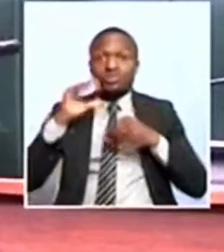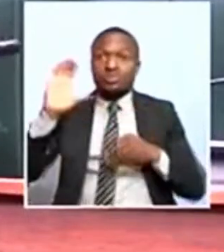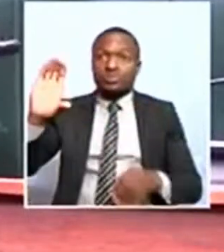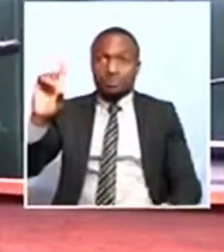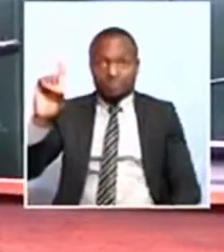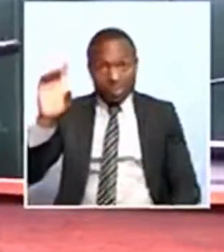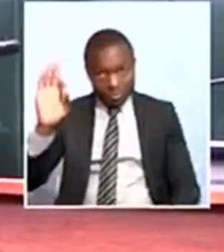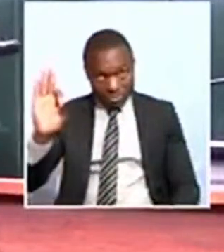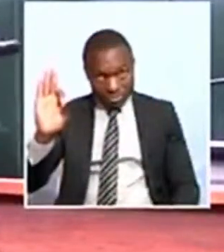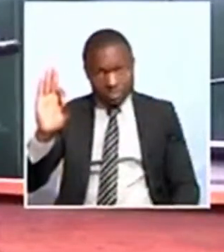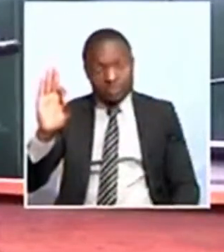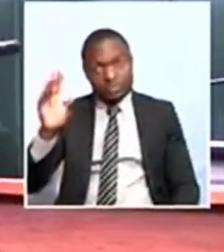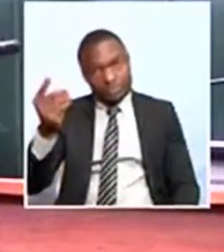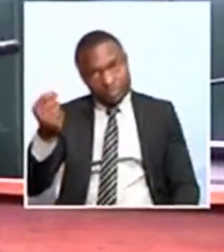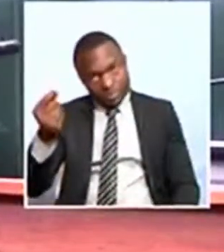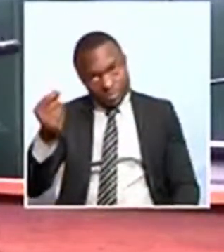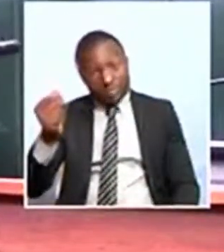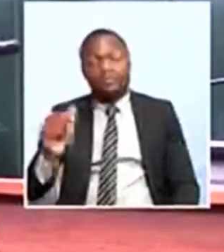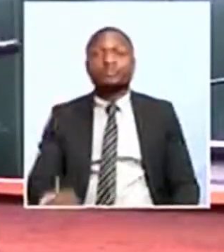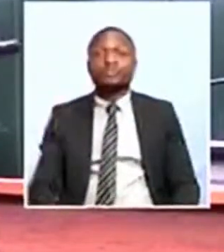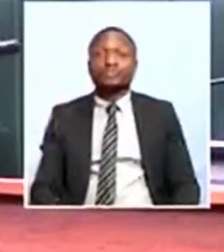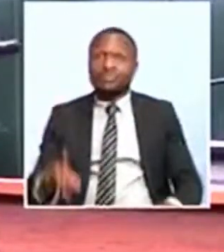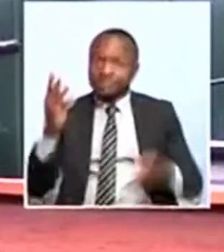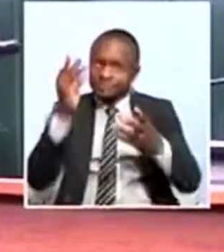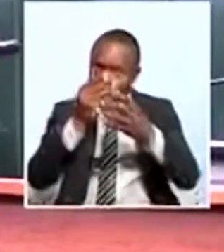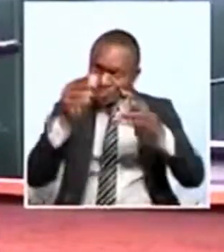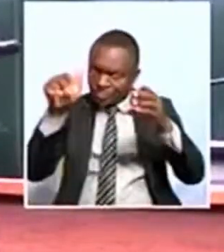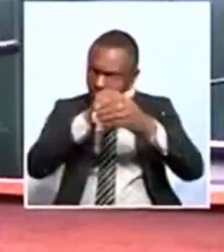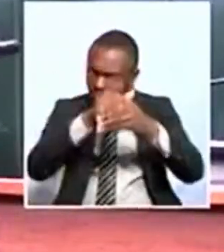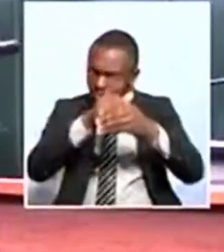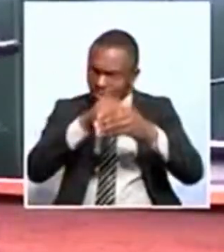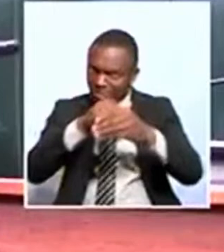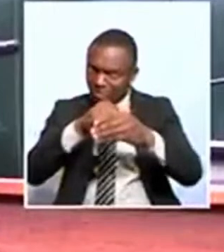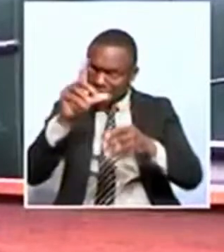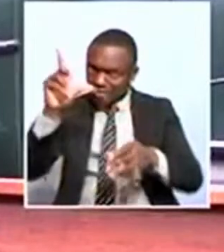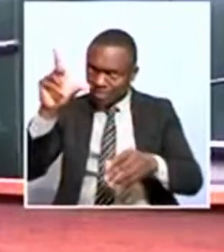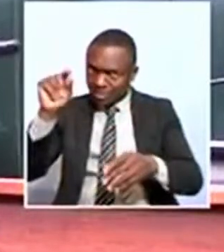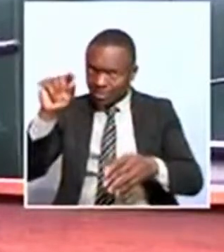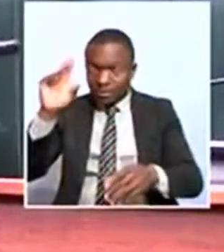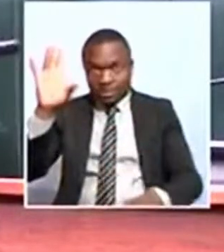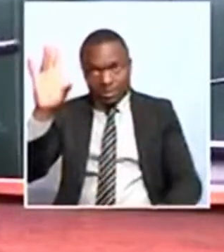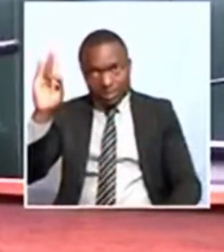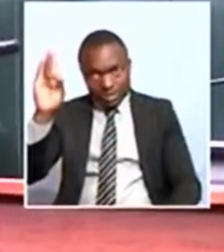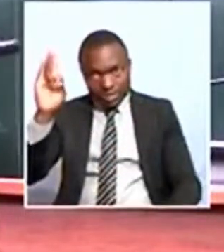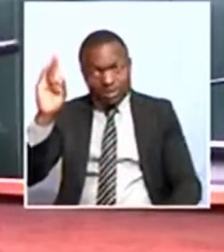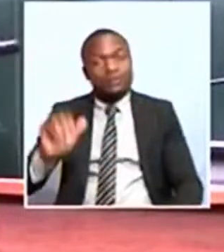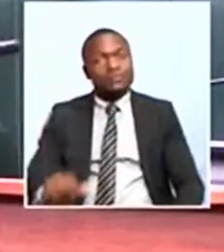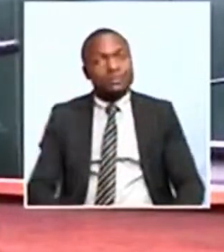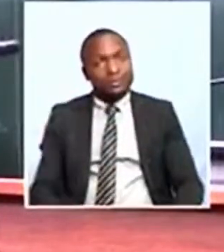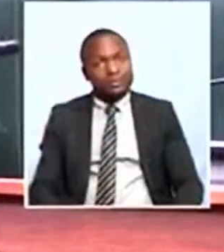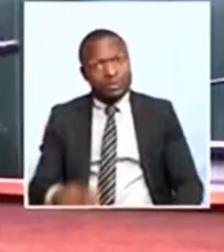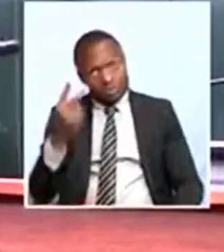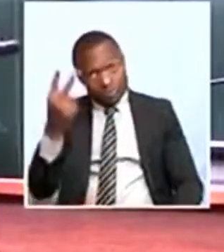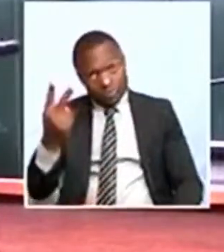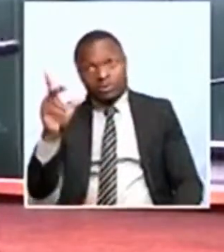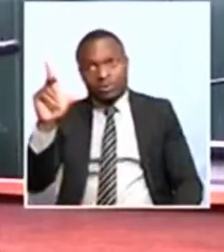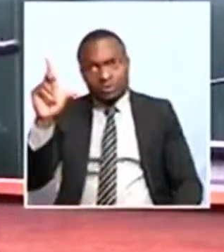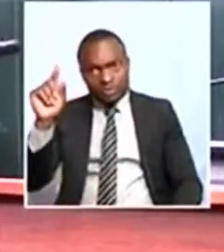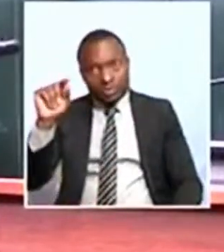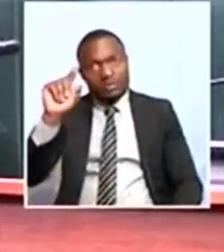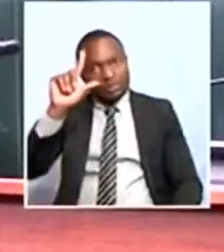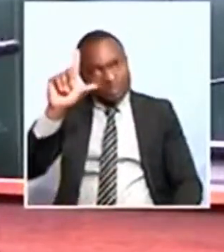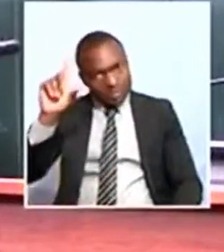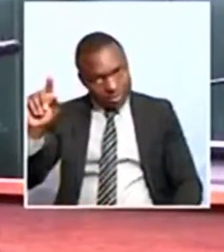Development Fund in 1, 2017, and 2, in